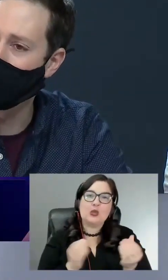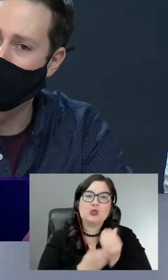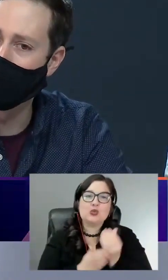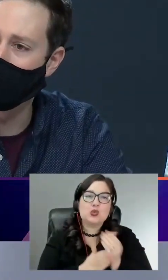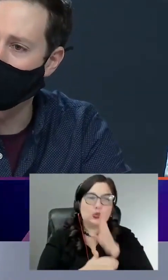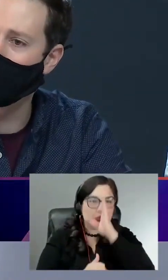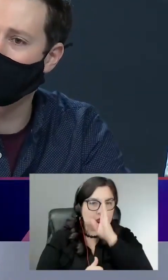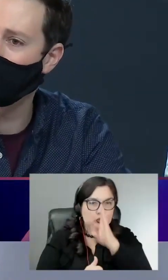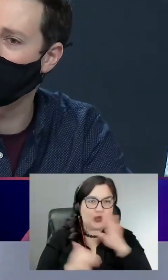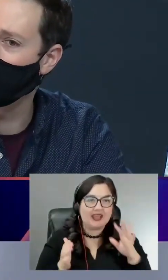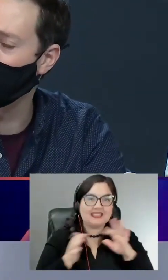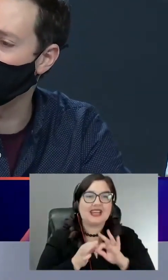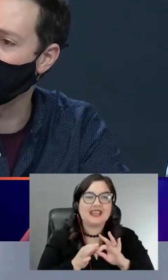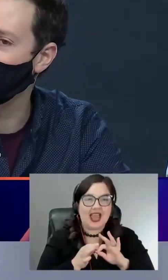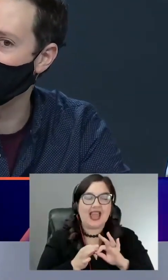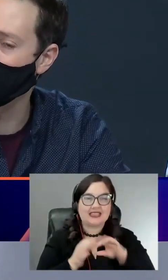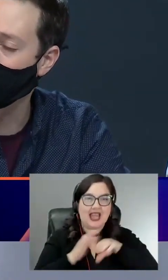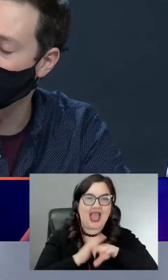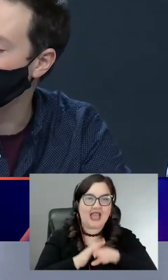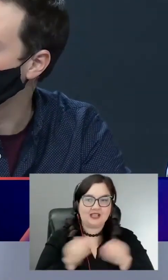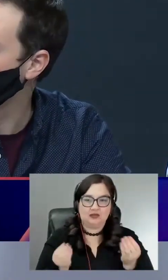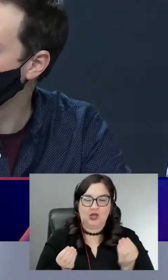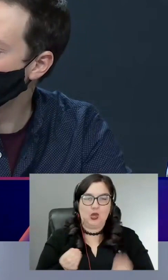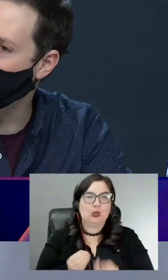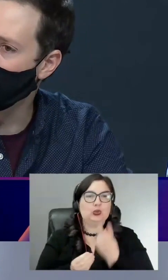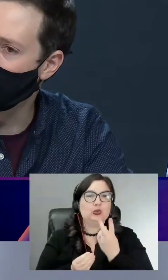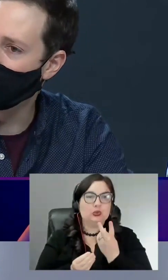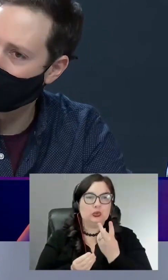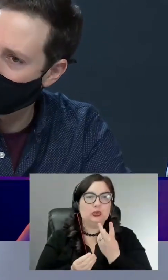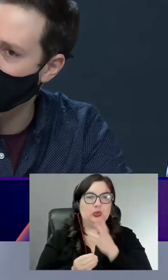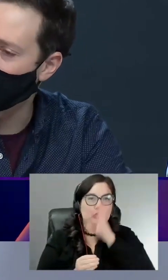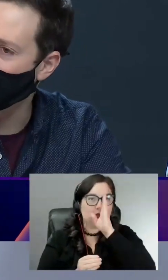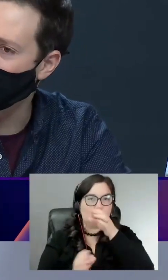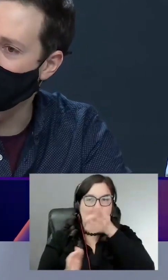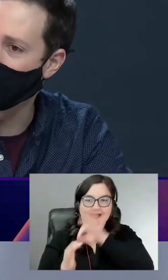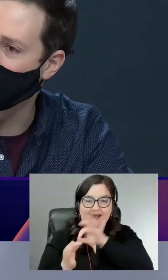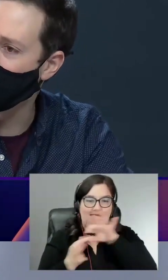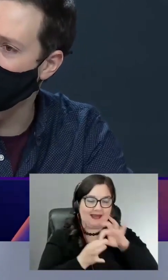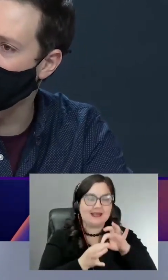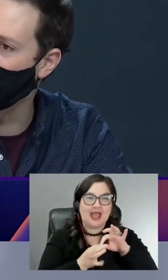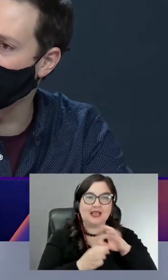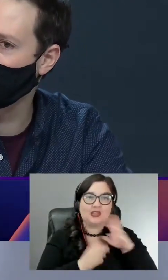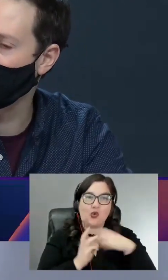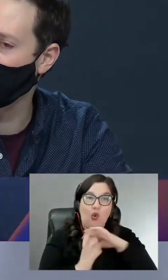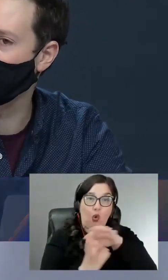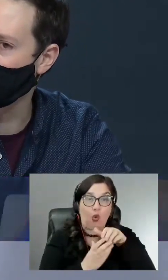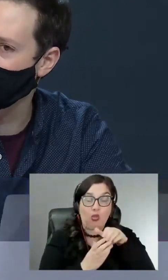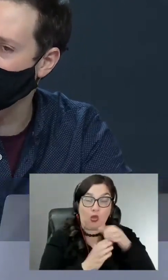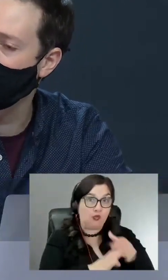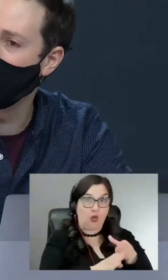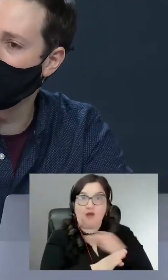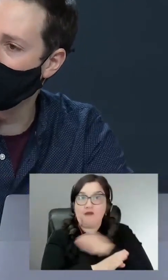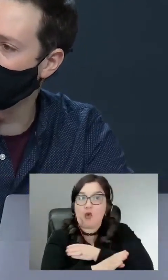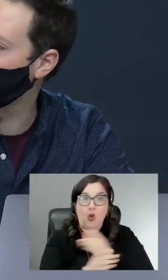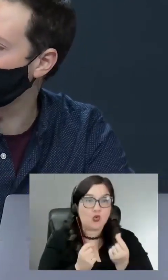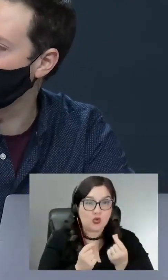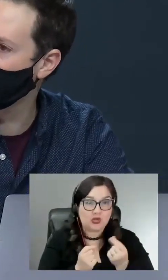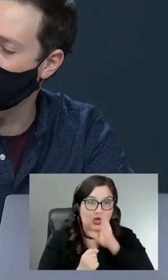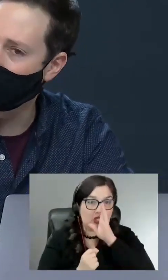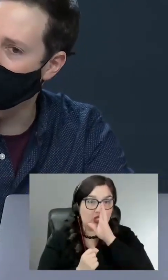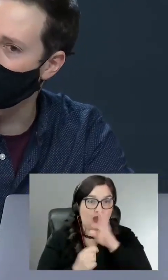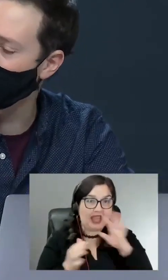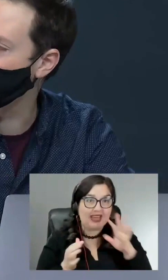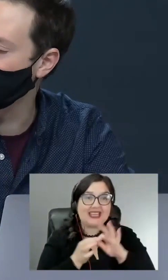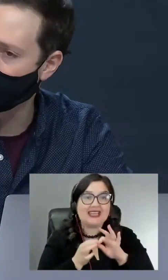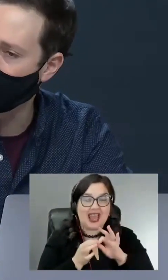communication between two Direct Connect points of presence globally. So before SiteLink, basically all Direct Connect traffic went from